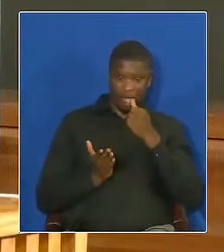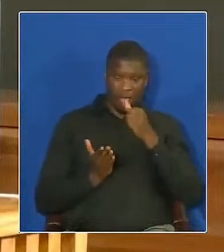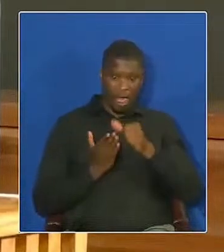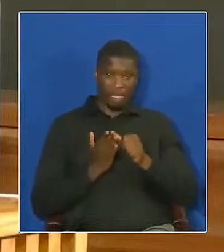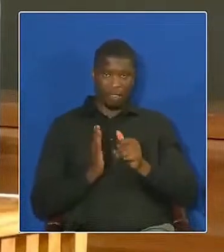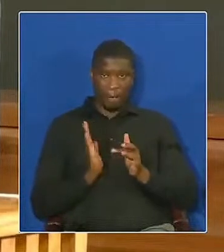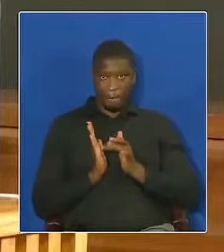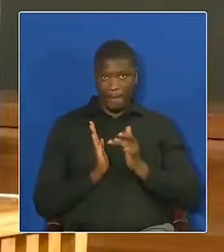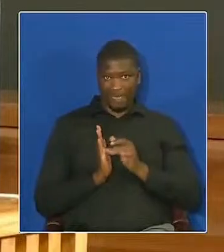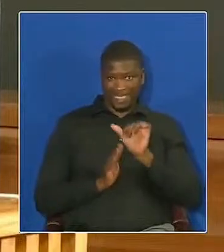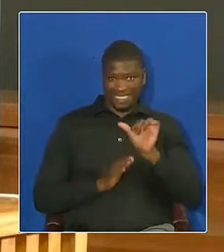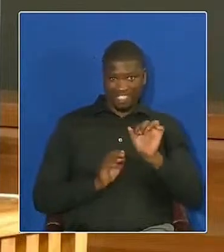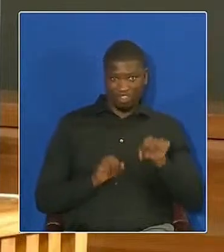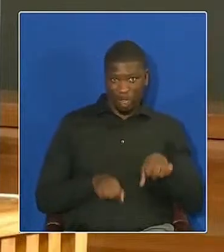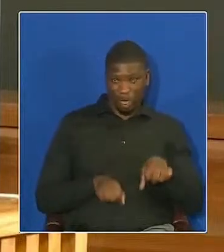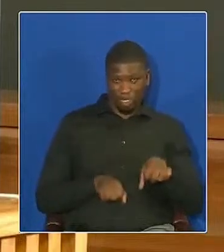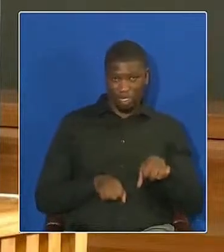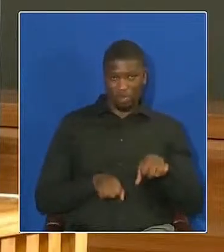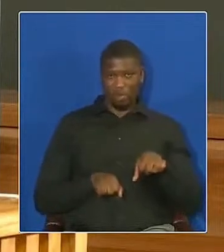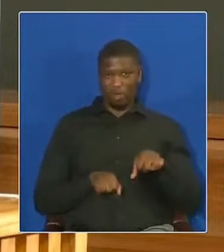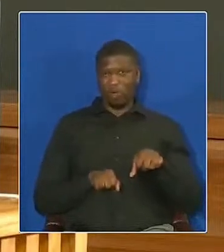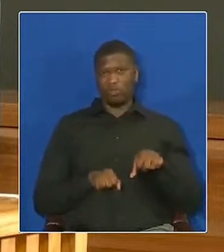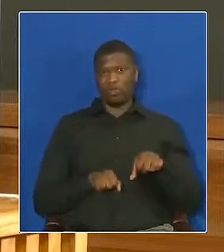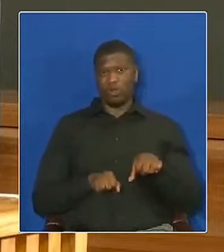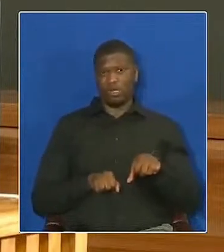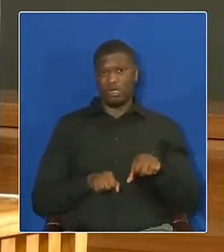the chats. That is correct,